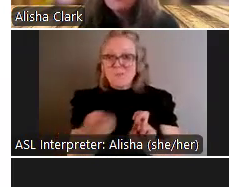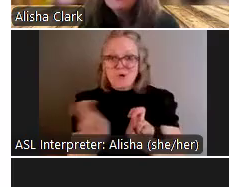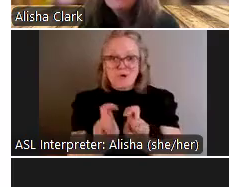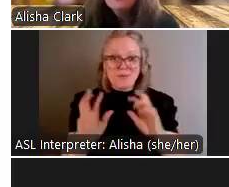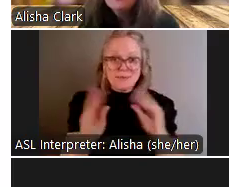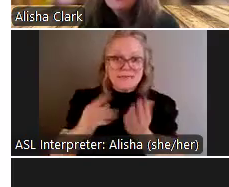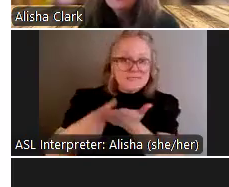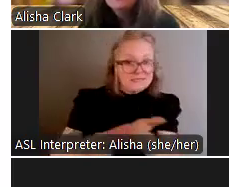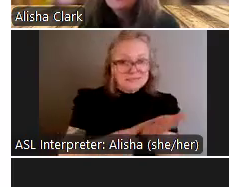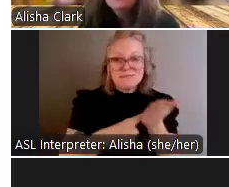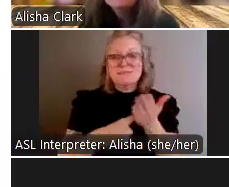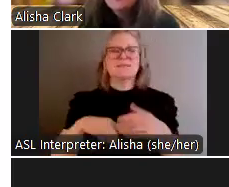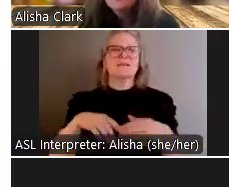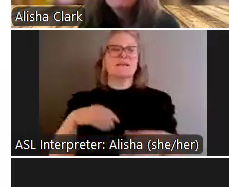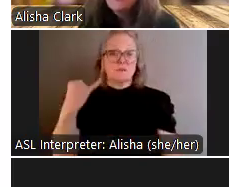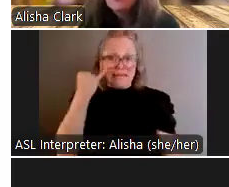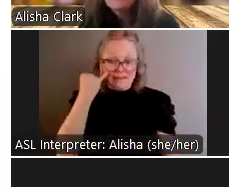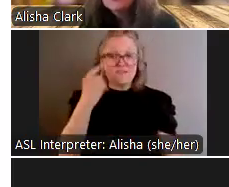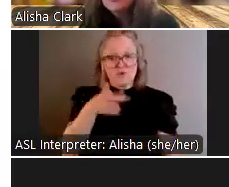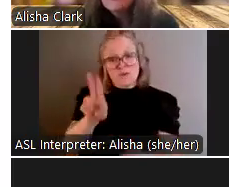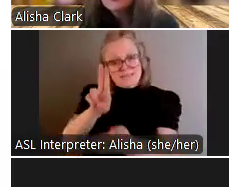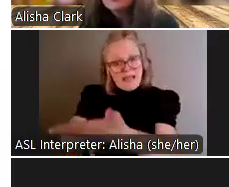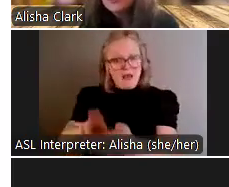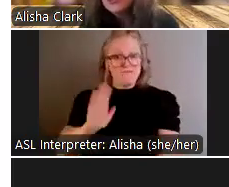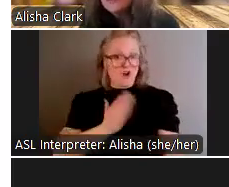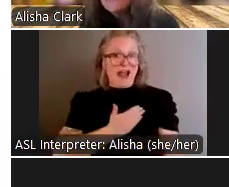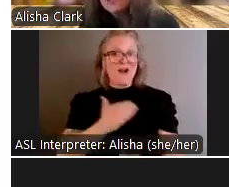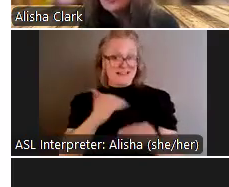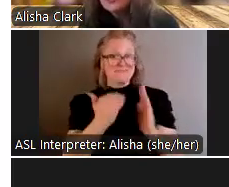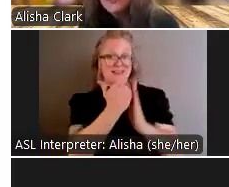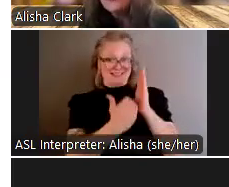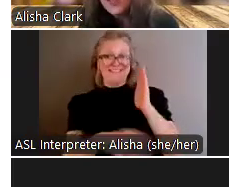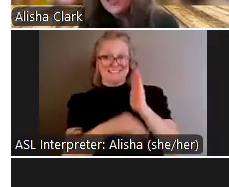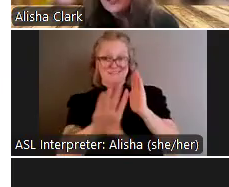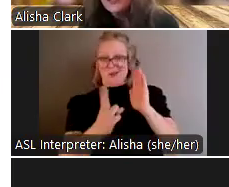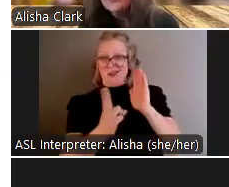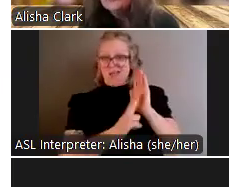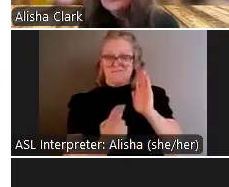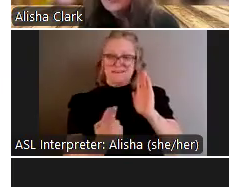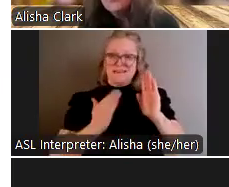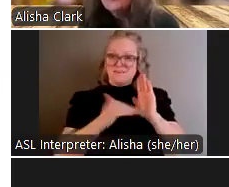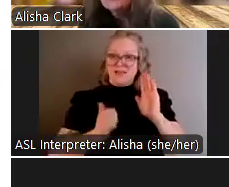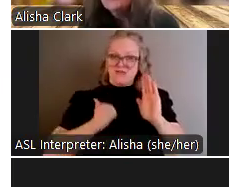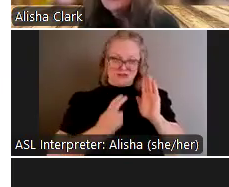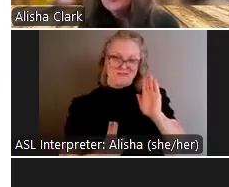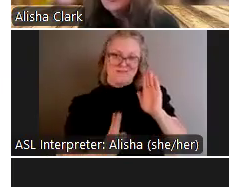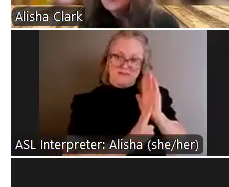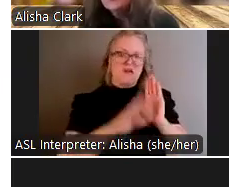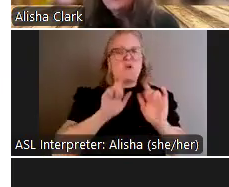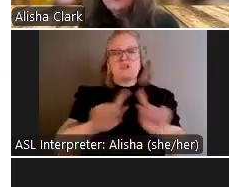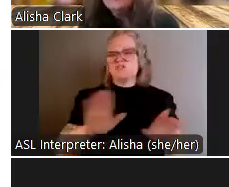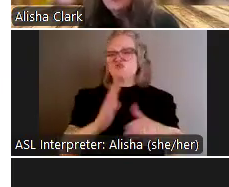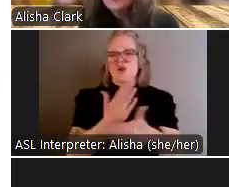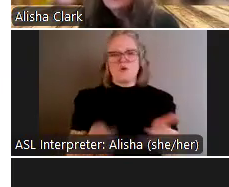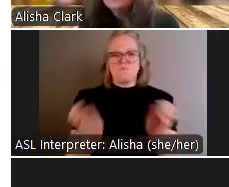if you sign up for our listservs, you will get information about that. And so I would definitely